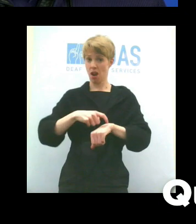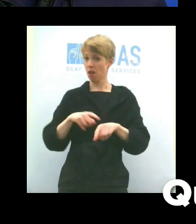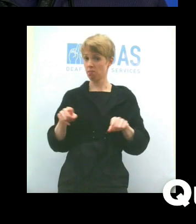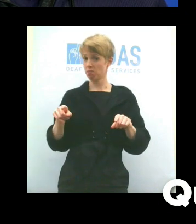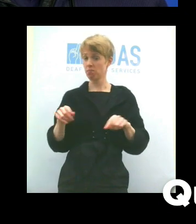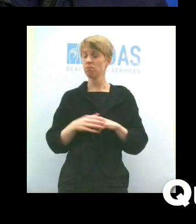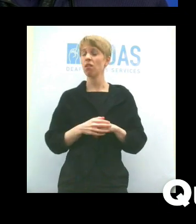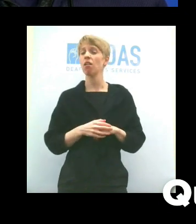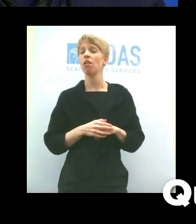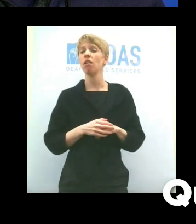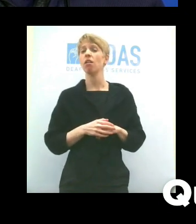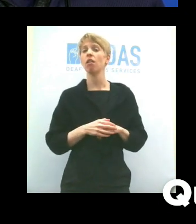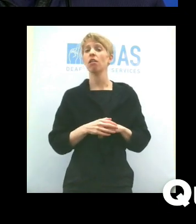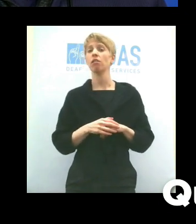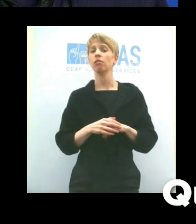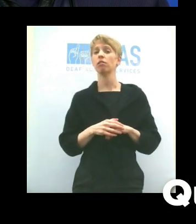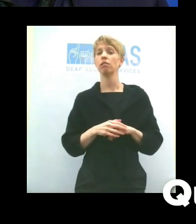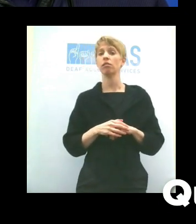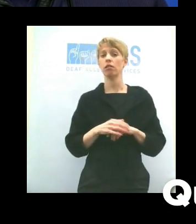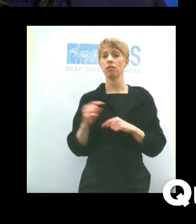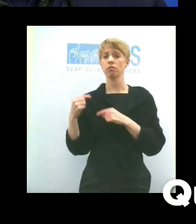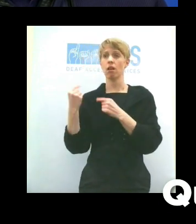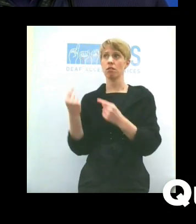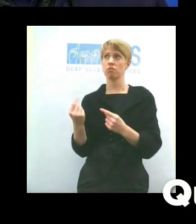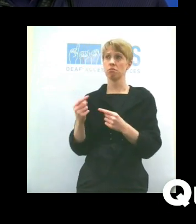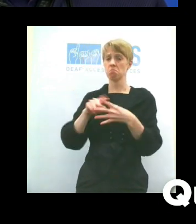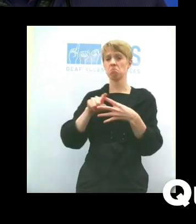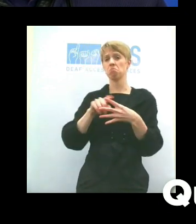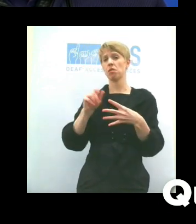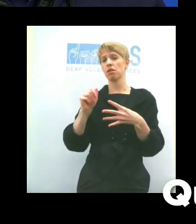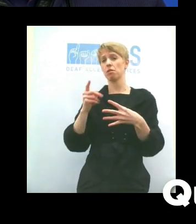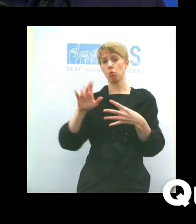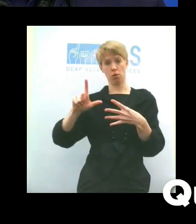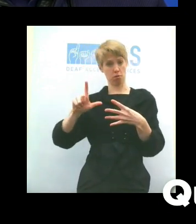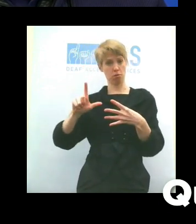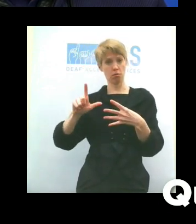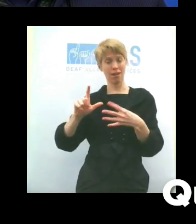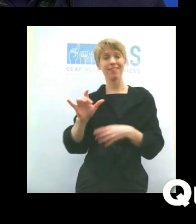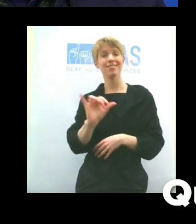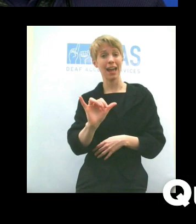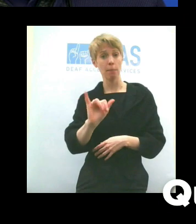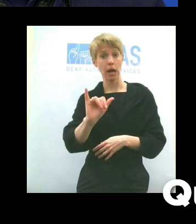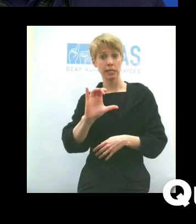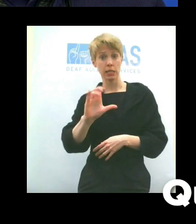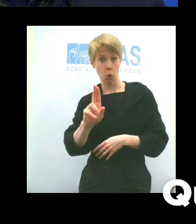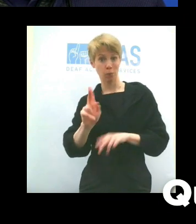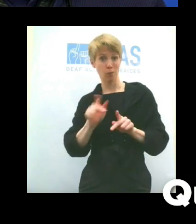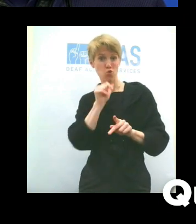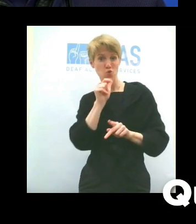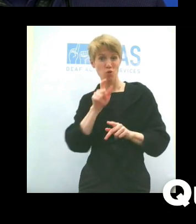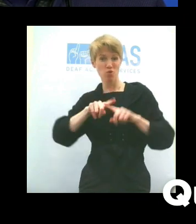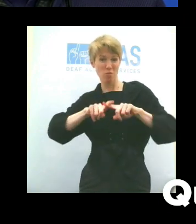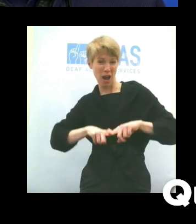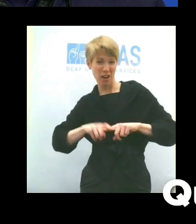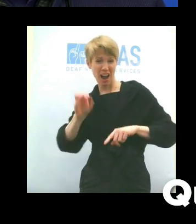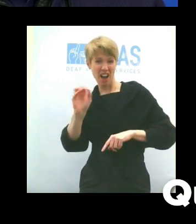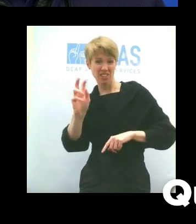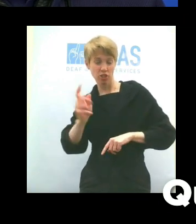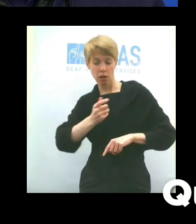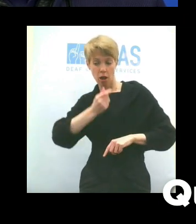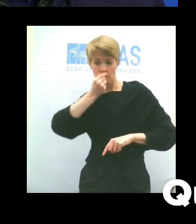since early April. And the same thing with ICU intubations. That is now at the lowest number it has